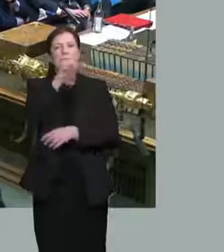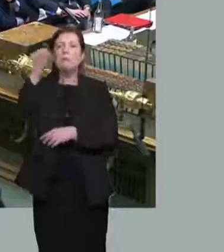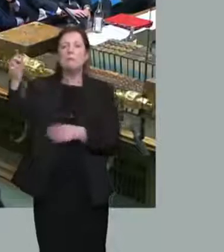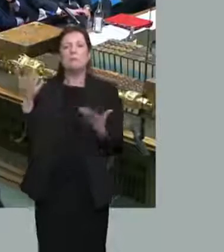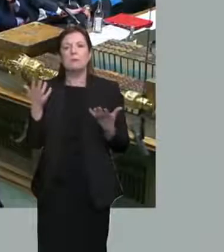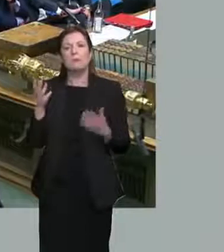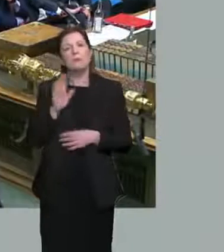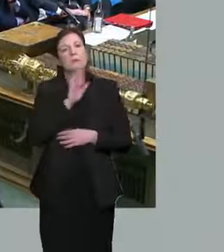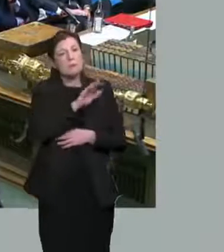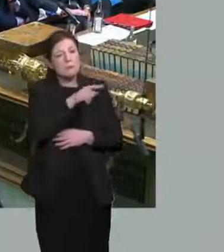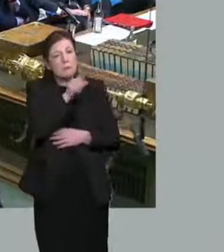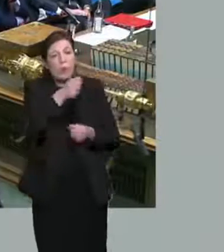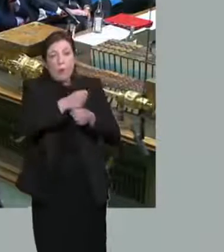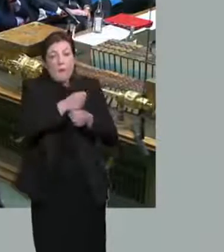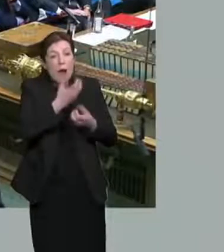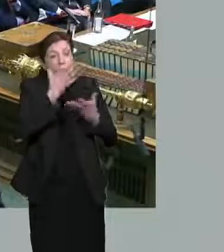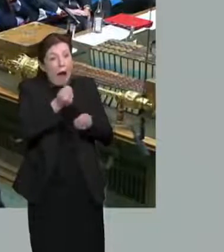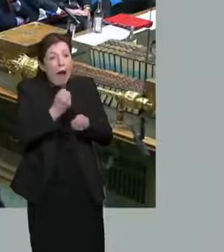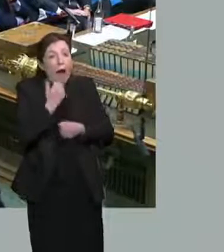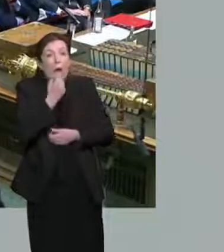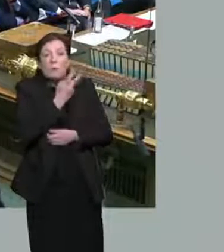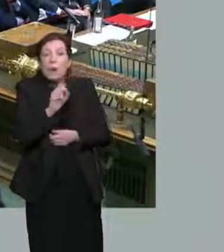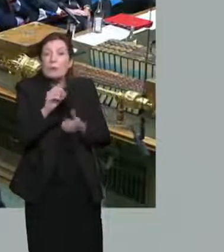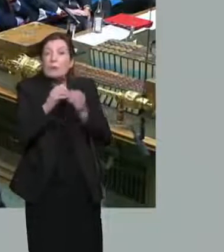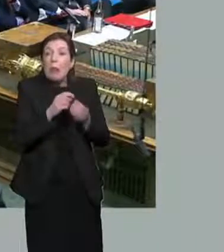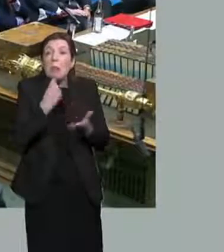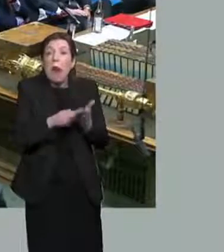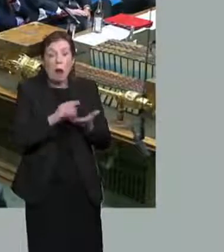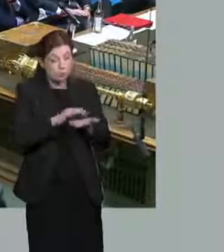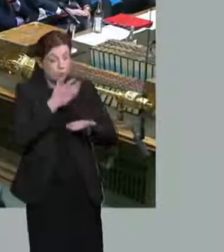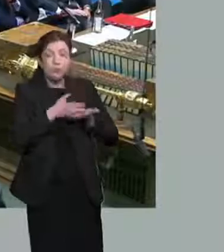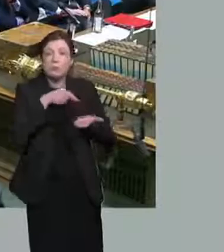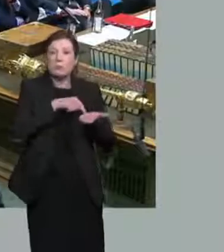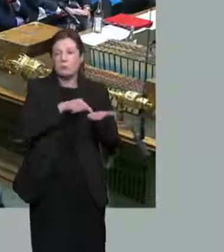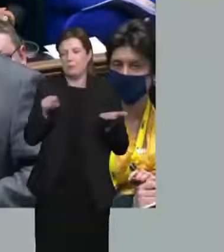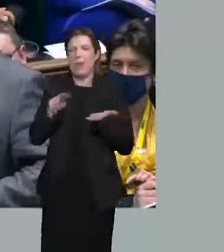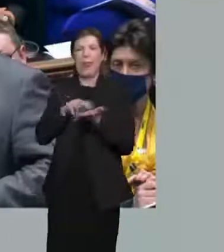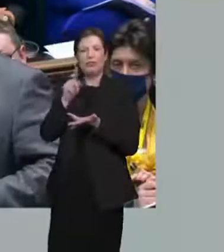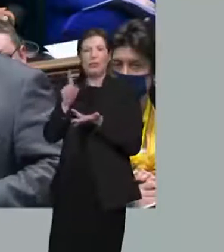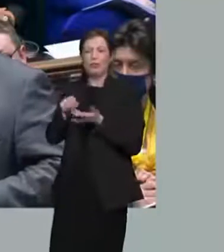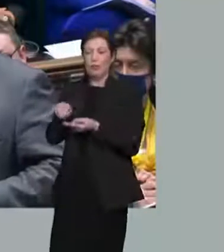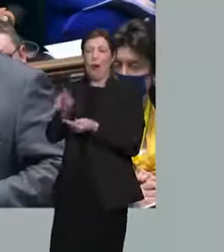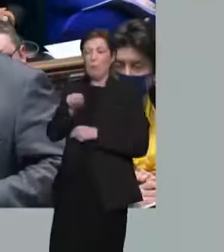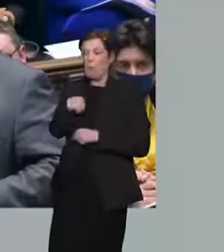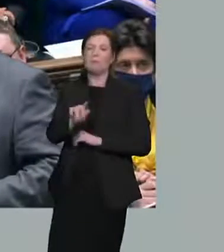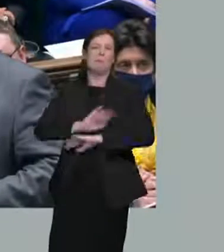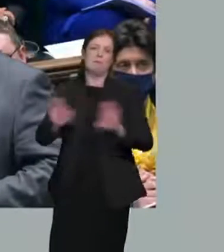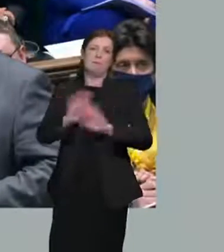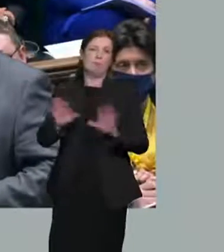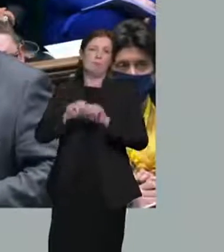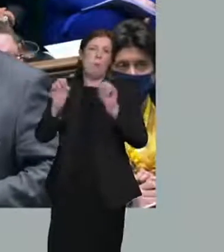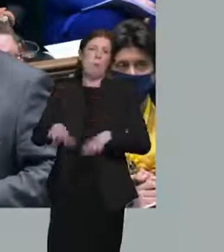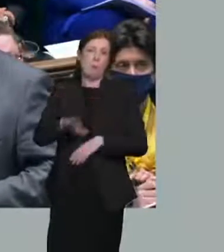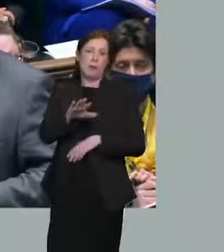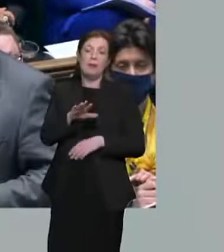use the full £20 billion they are sitting on to scrap the national insurance tax hike and put money into people's